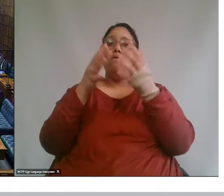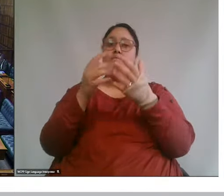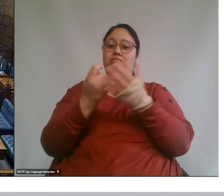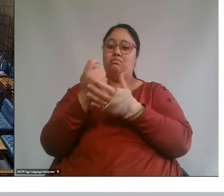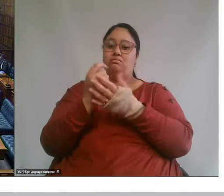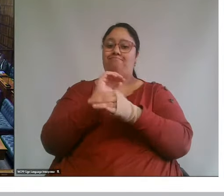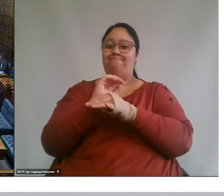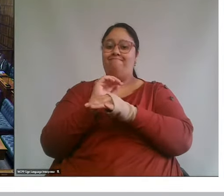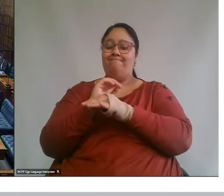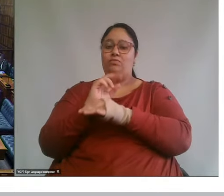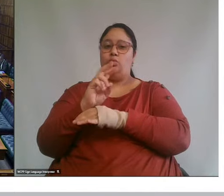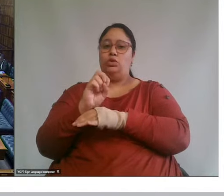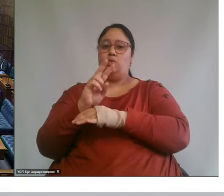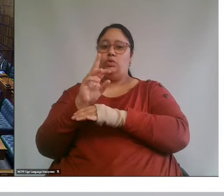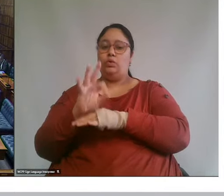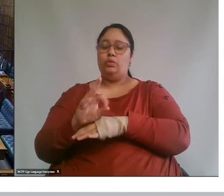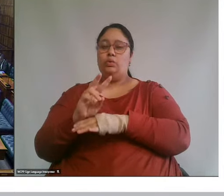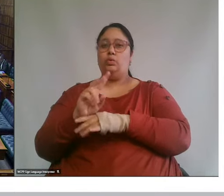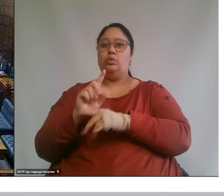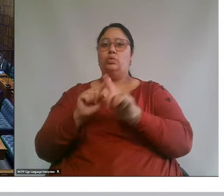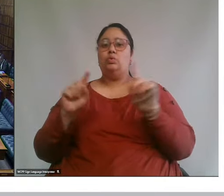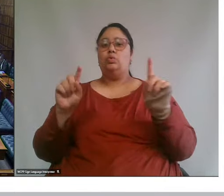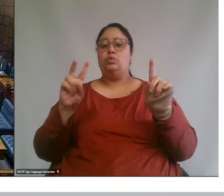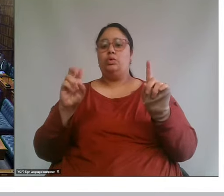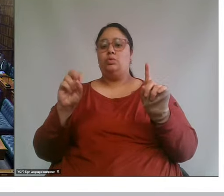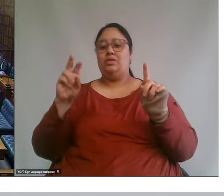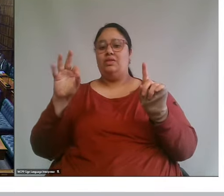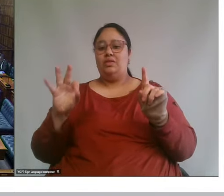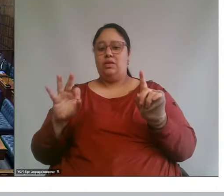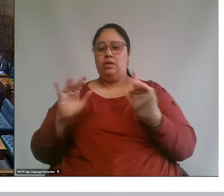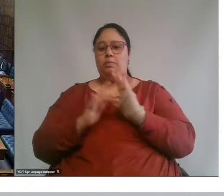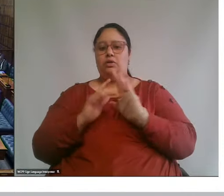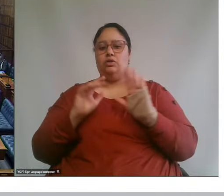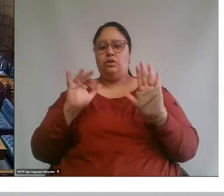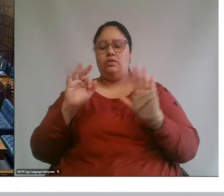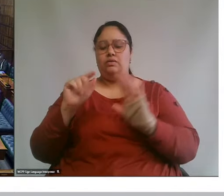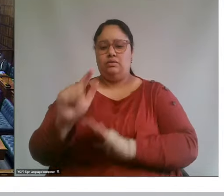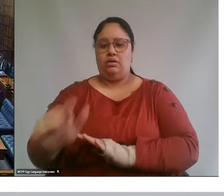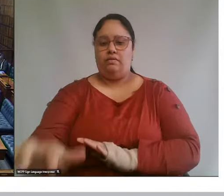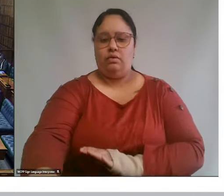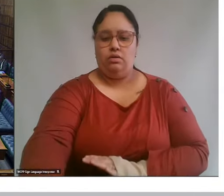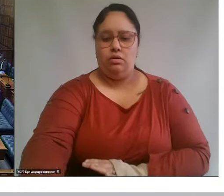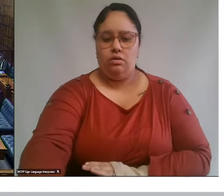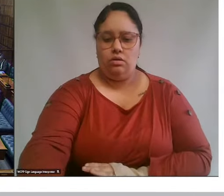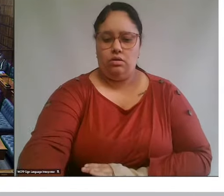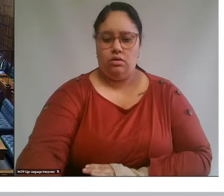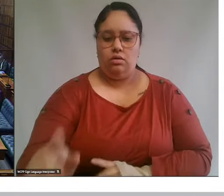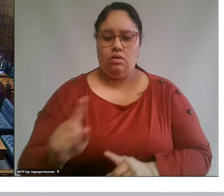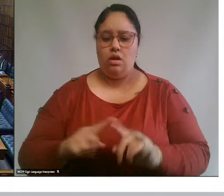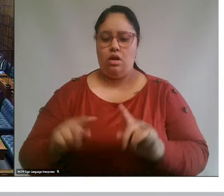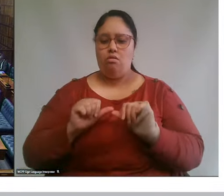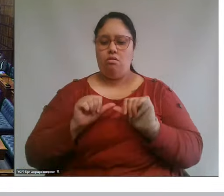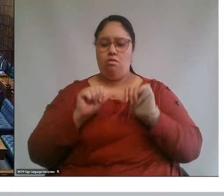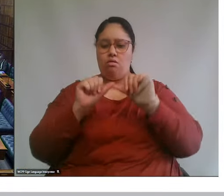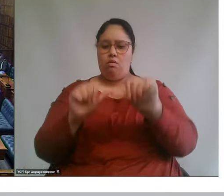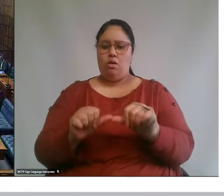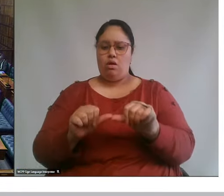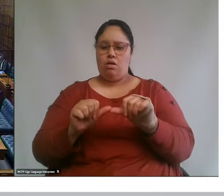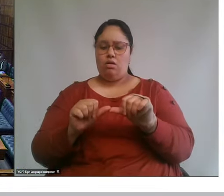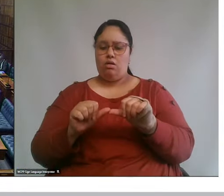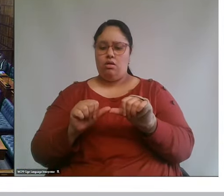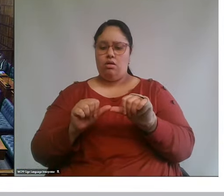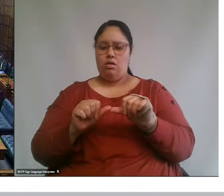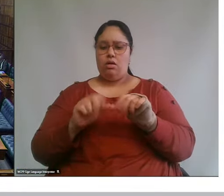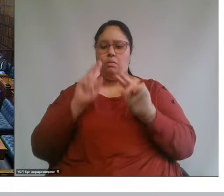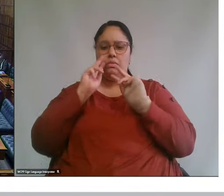2023 which is on pages 36 37 and and onwards I I do not see